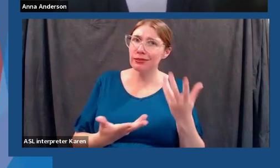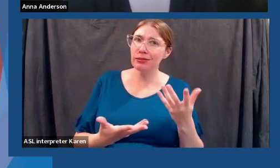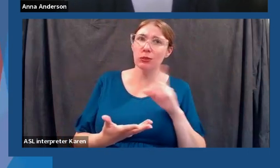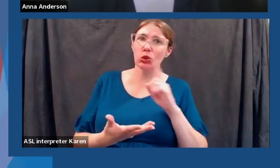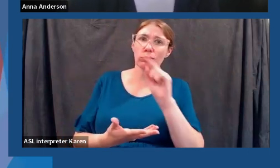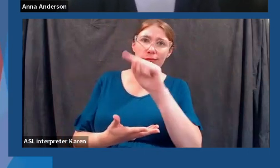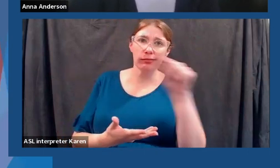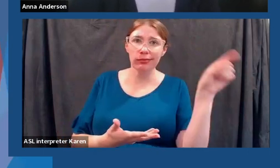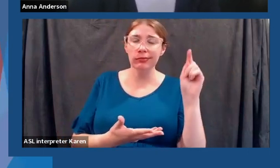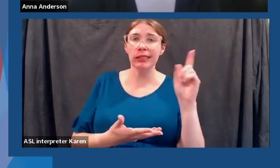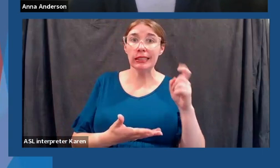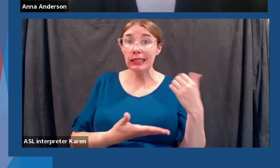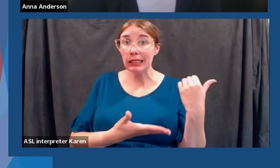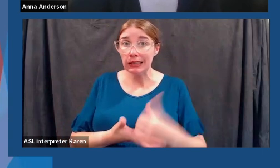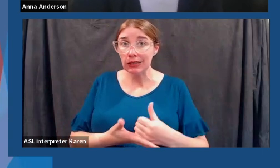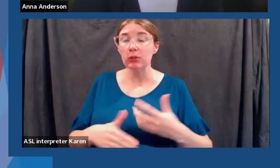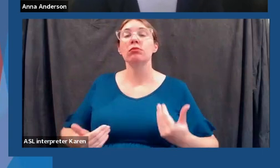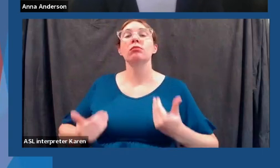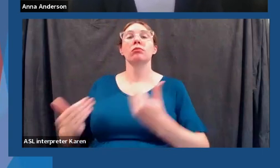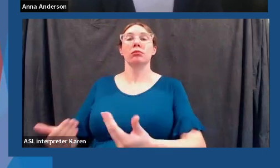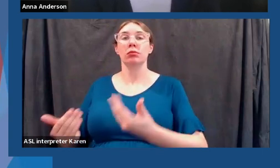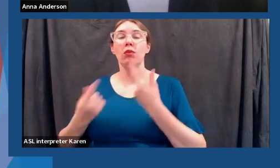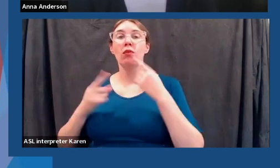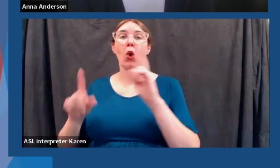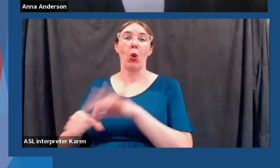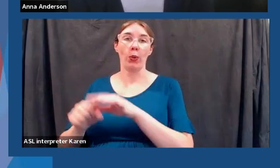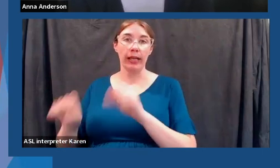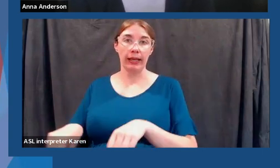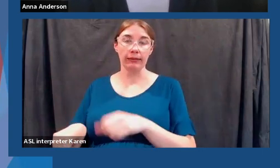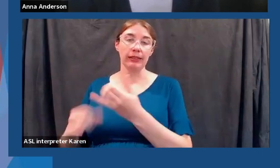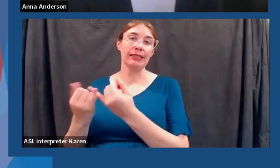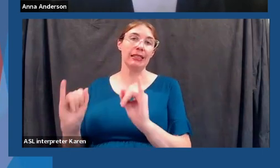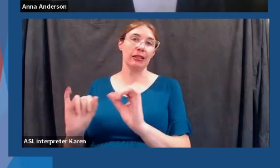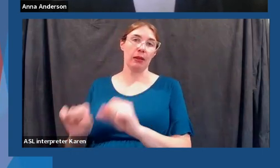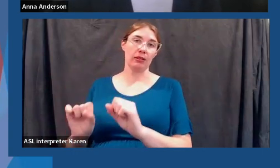that needs assistance to vote can vote as independently as possible.